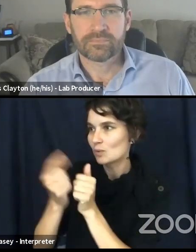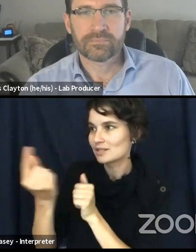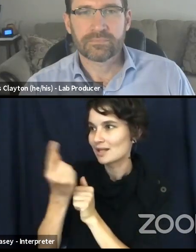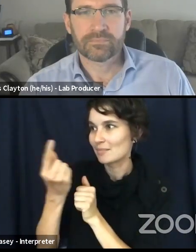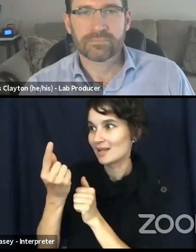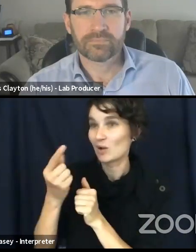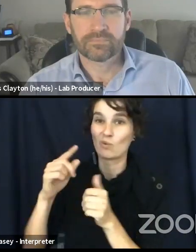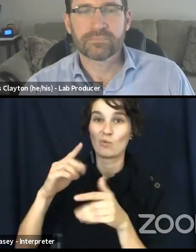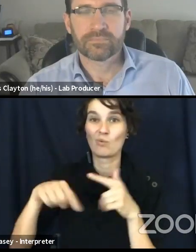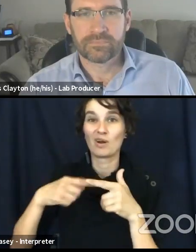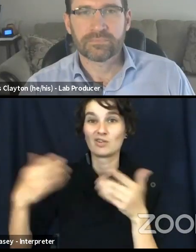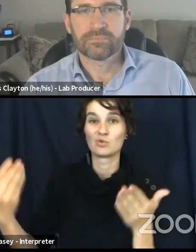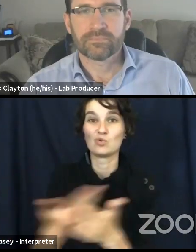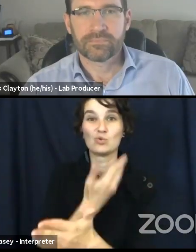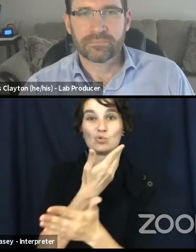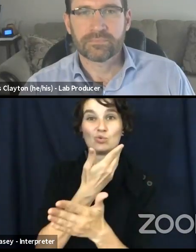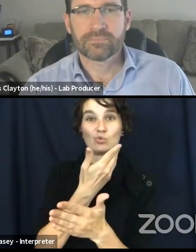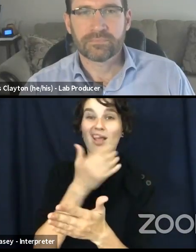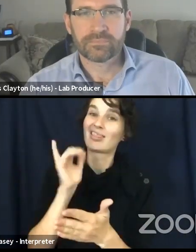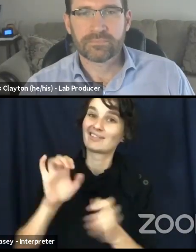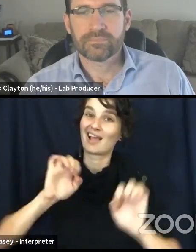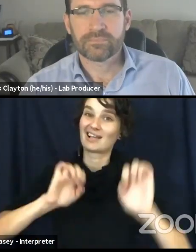an experimental approach to working.